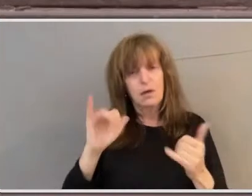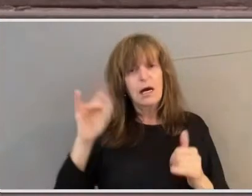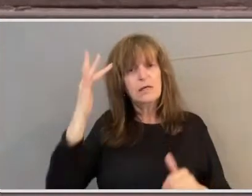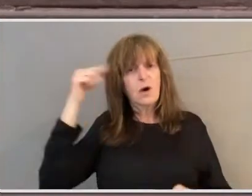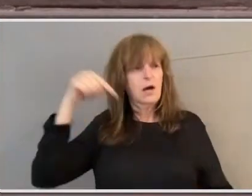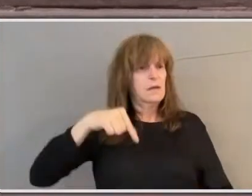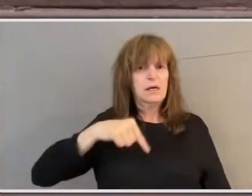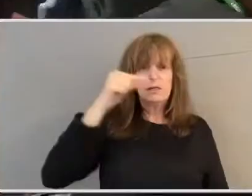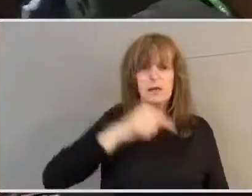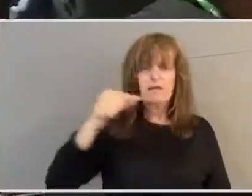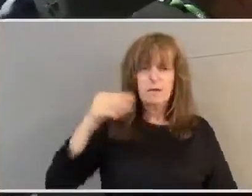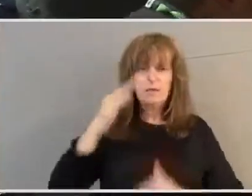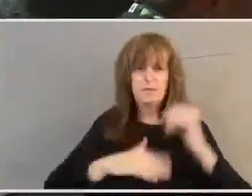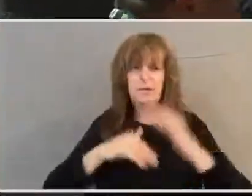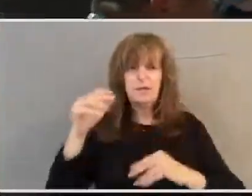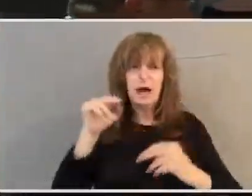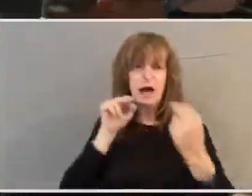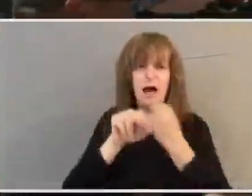Bradford Bypass.